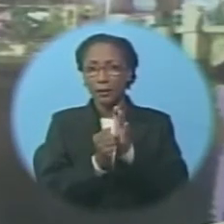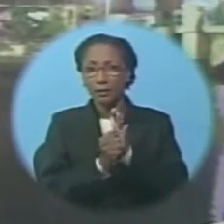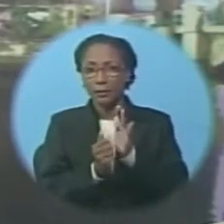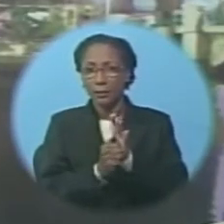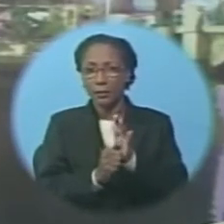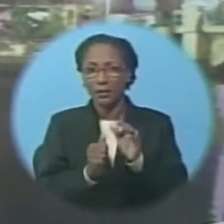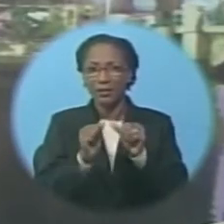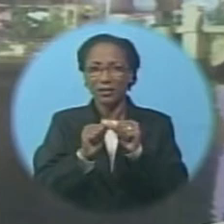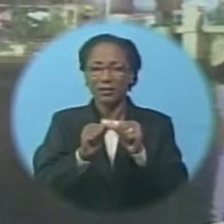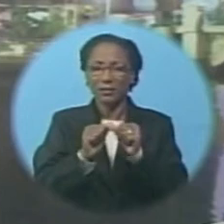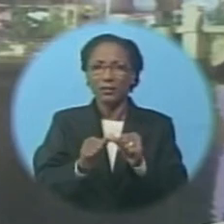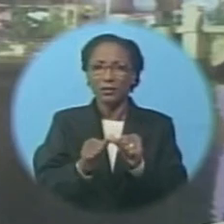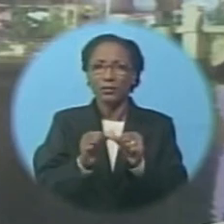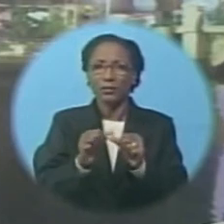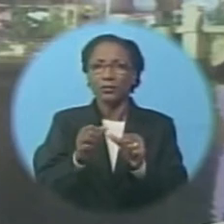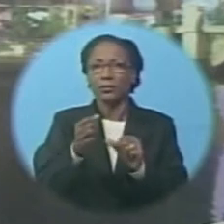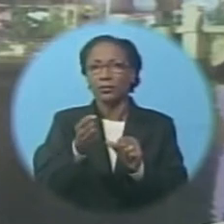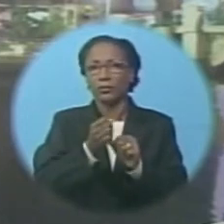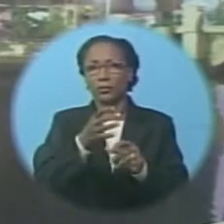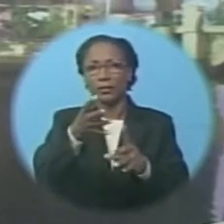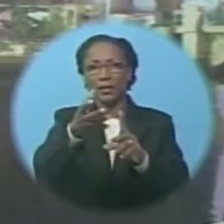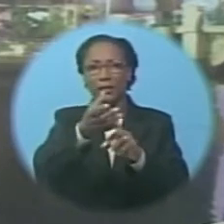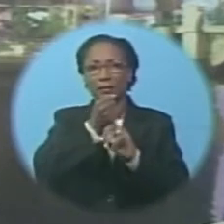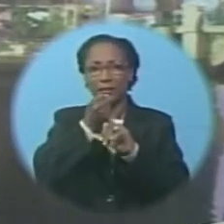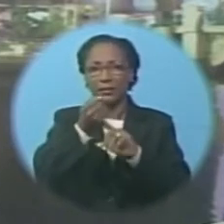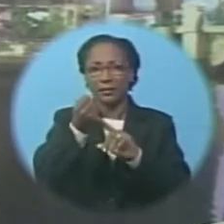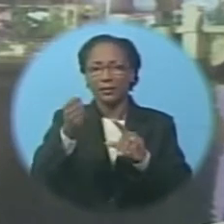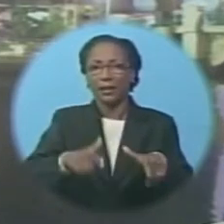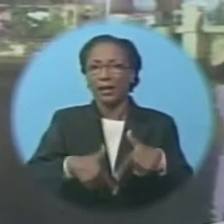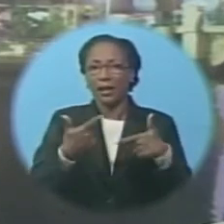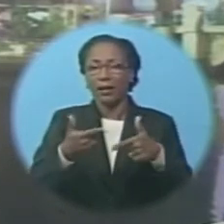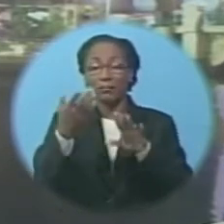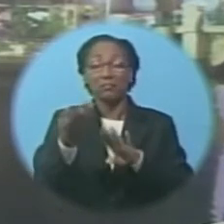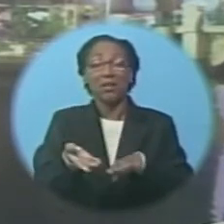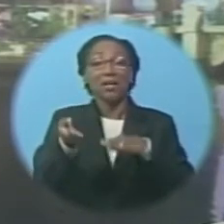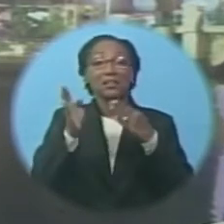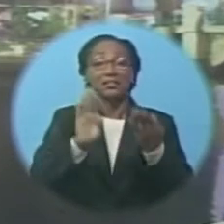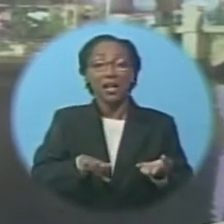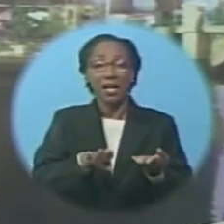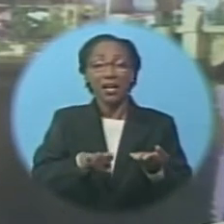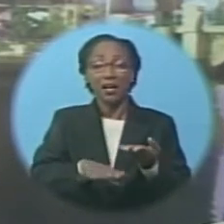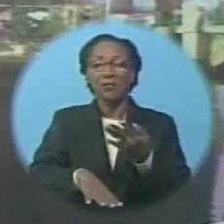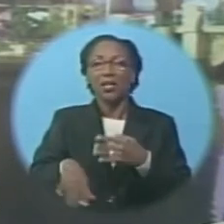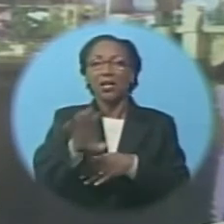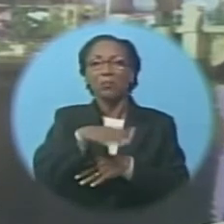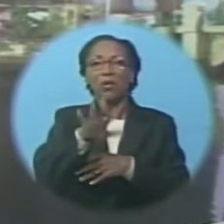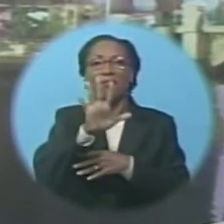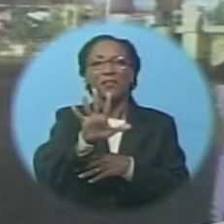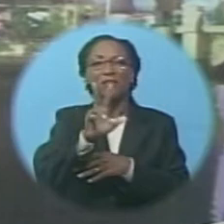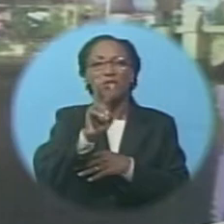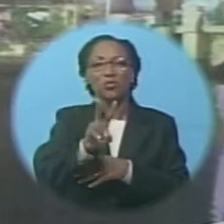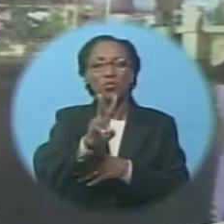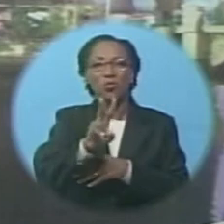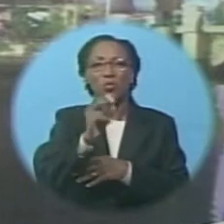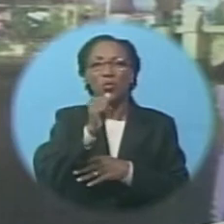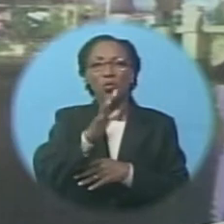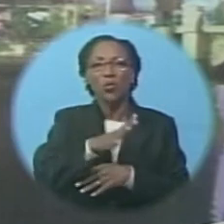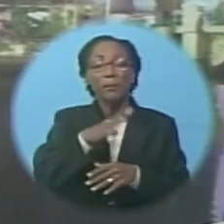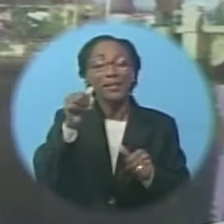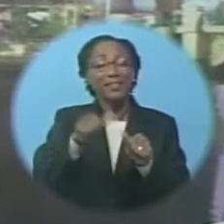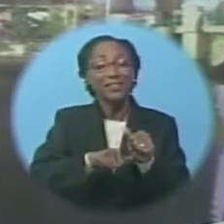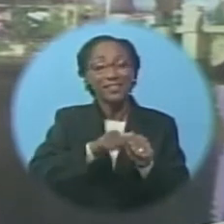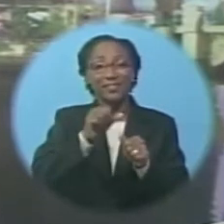common cause of death from cancer among Barbadian women. In fact, it claims the lives of almost 52 women each